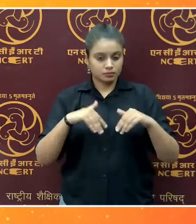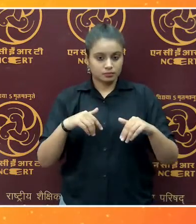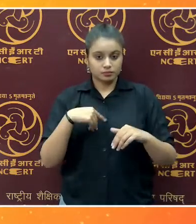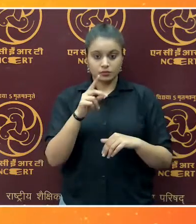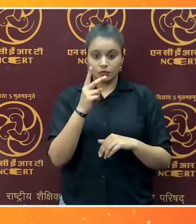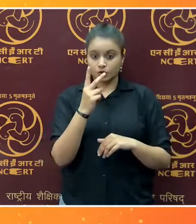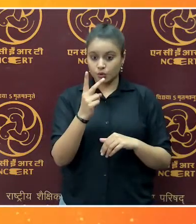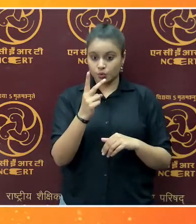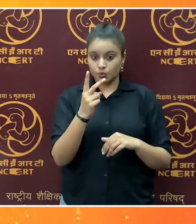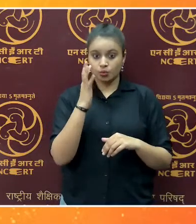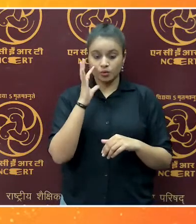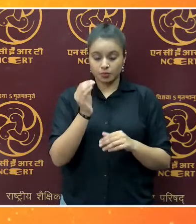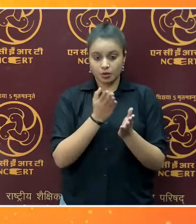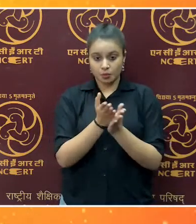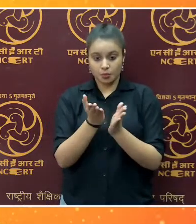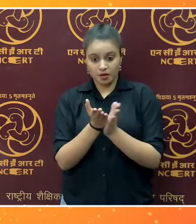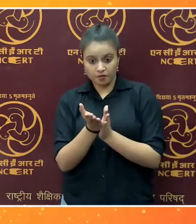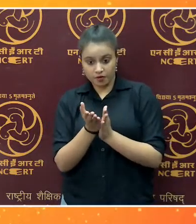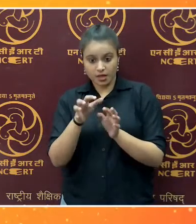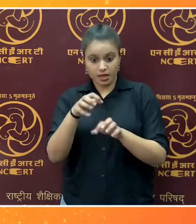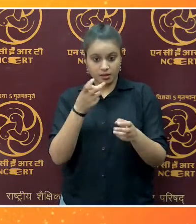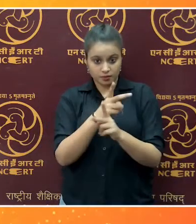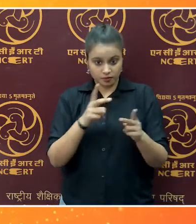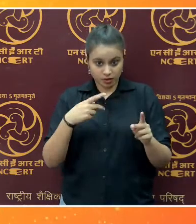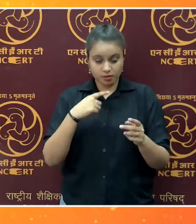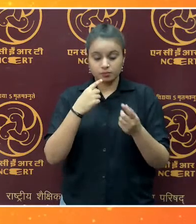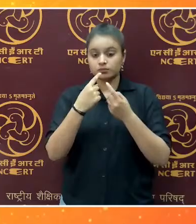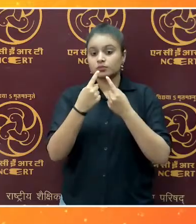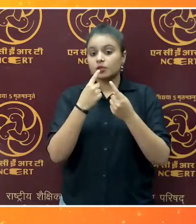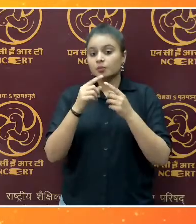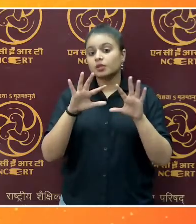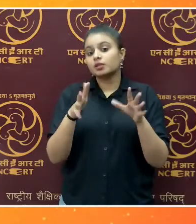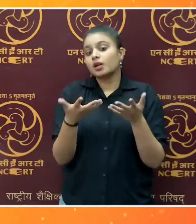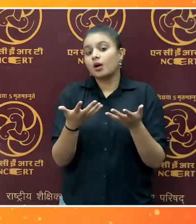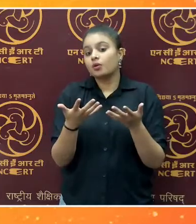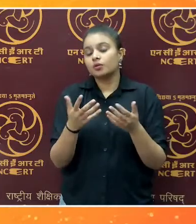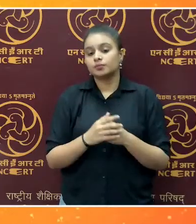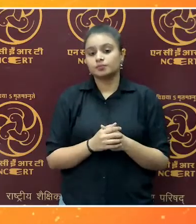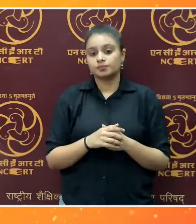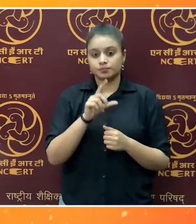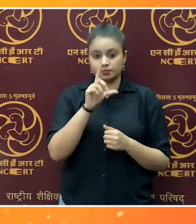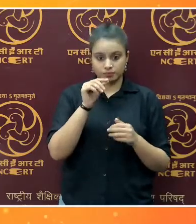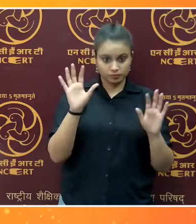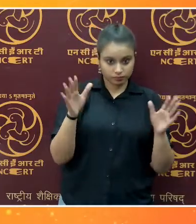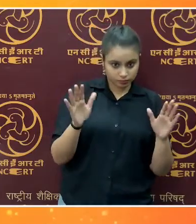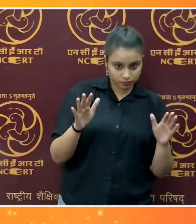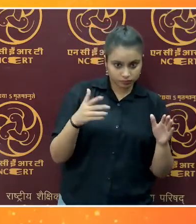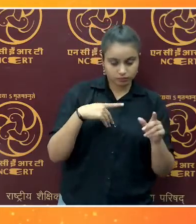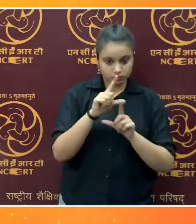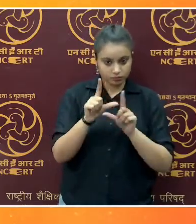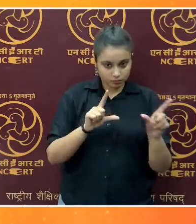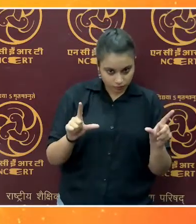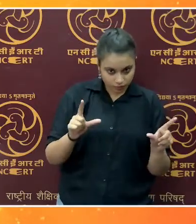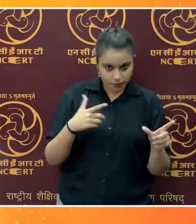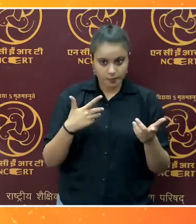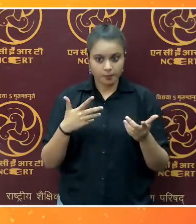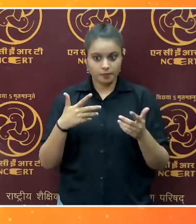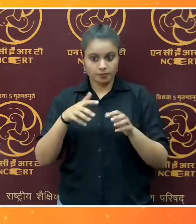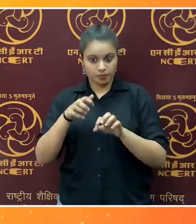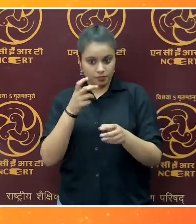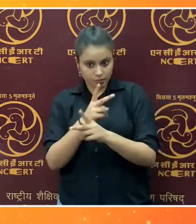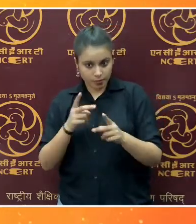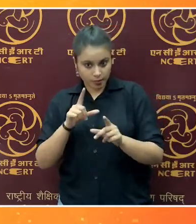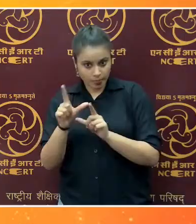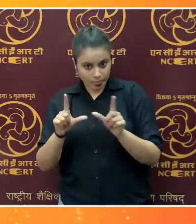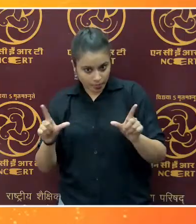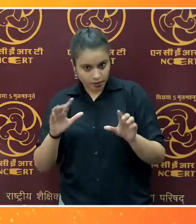main ways animals communicate according to Polynesia? Birds language or animal language and human language.